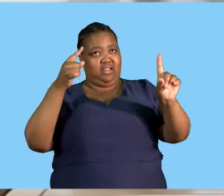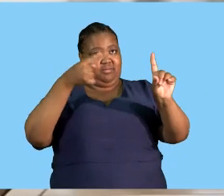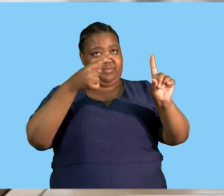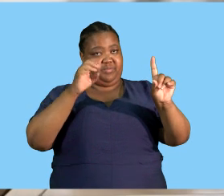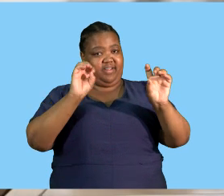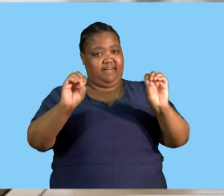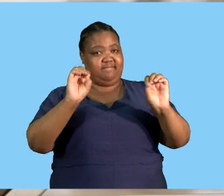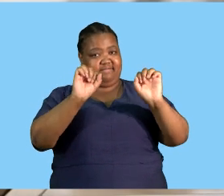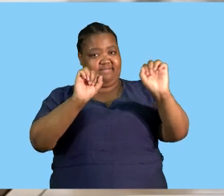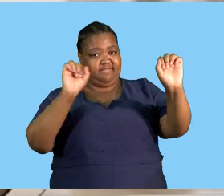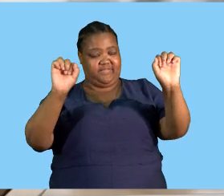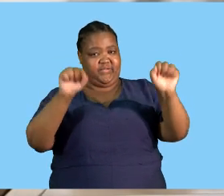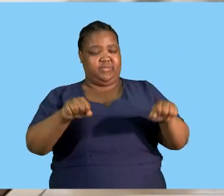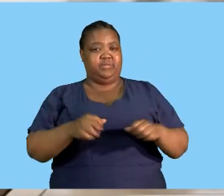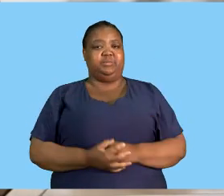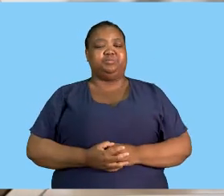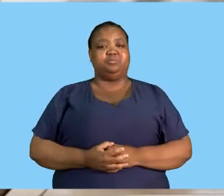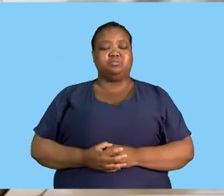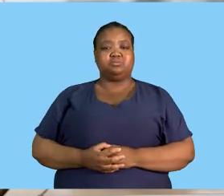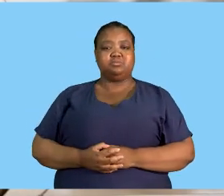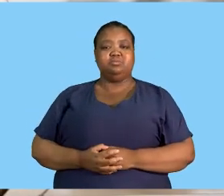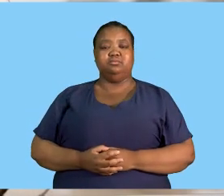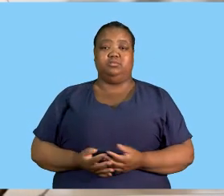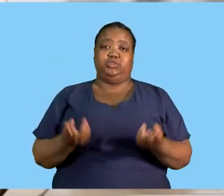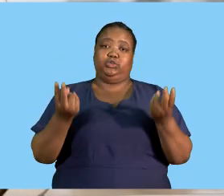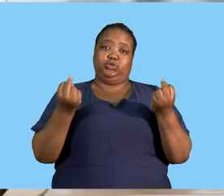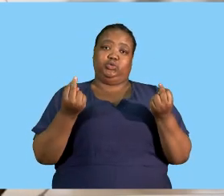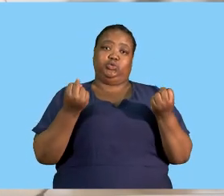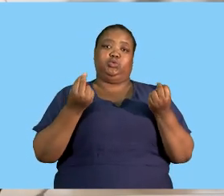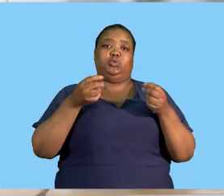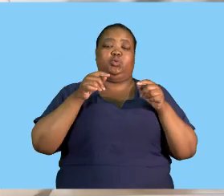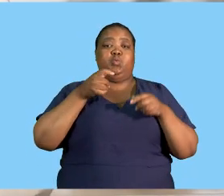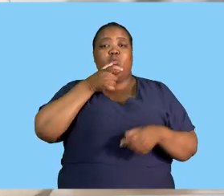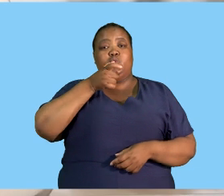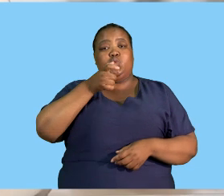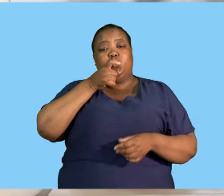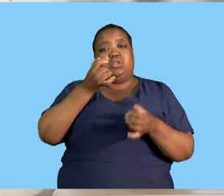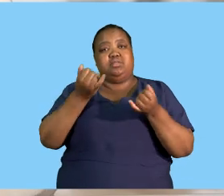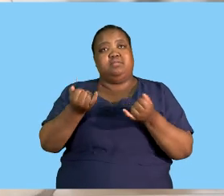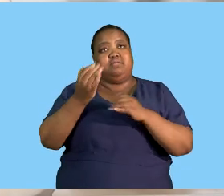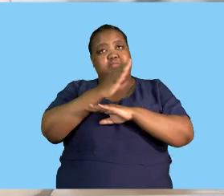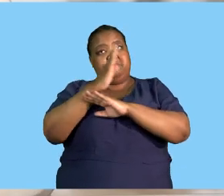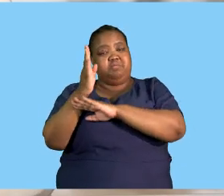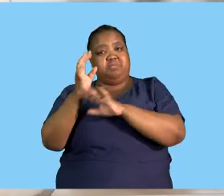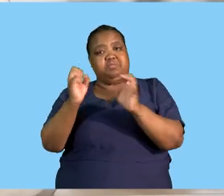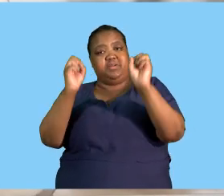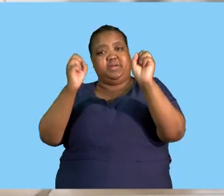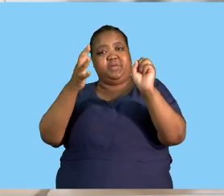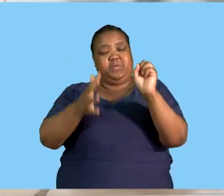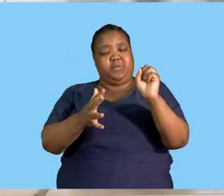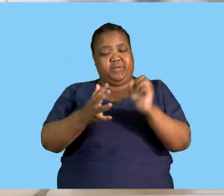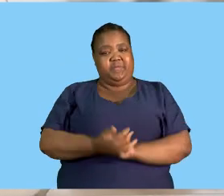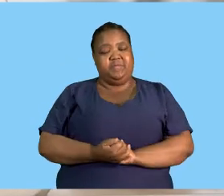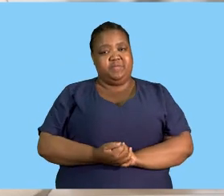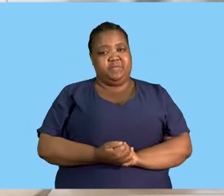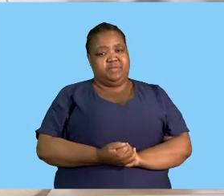business. All right. So these are the new words and or language or concepts that we'll be coming across as